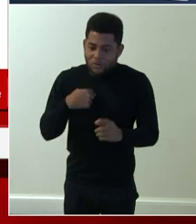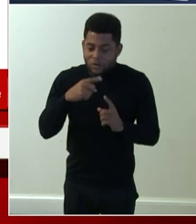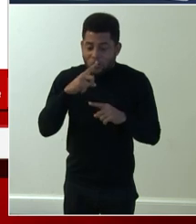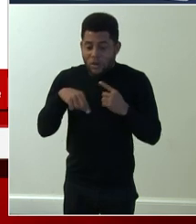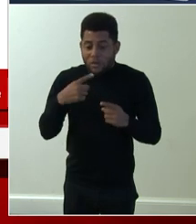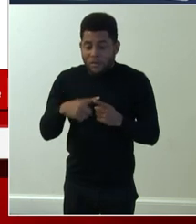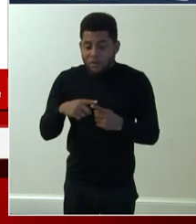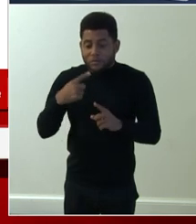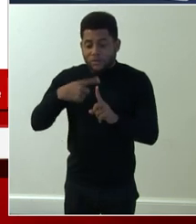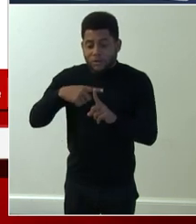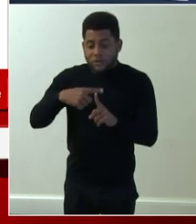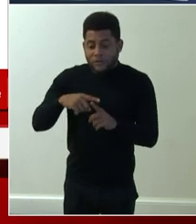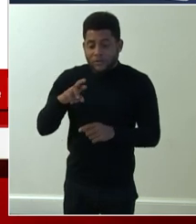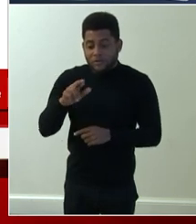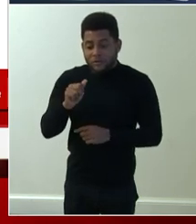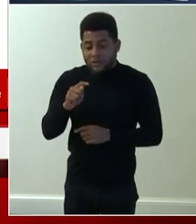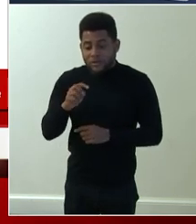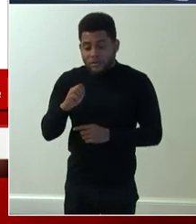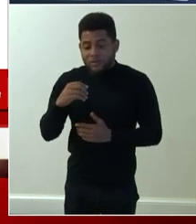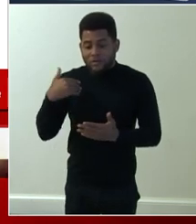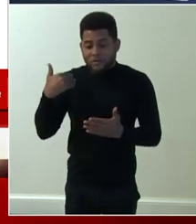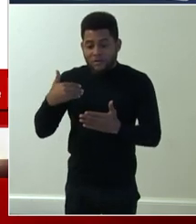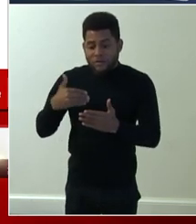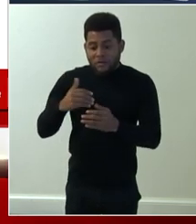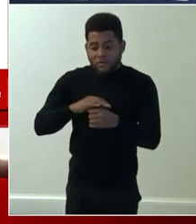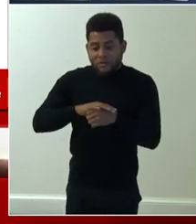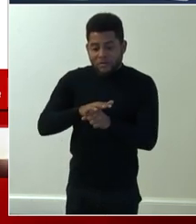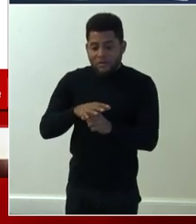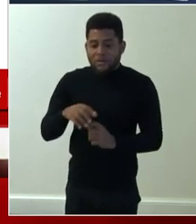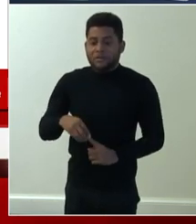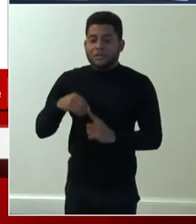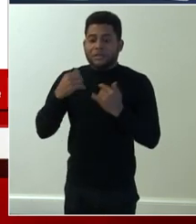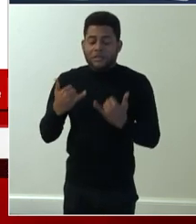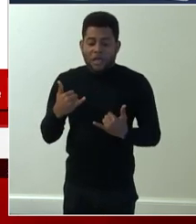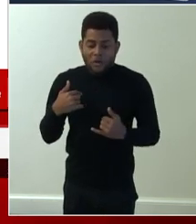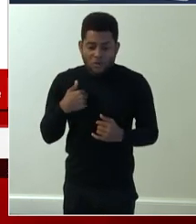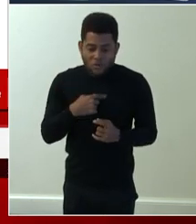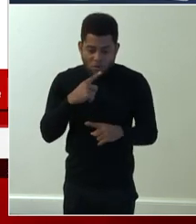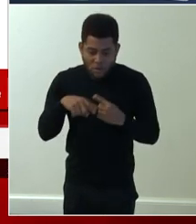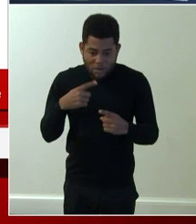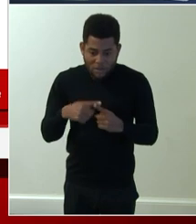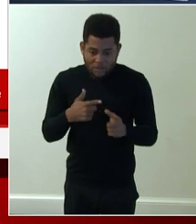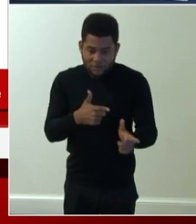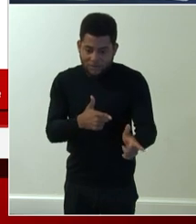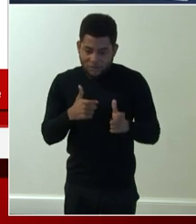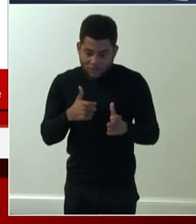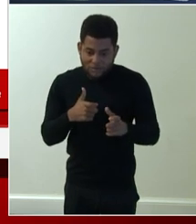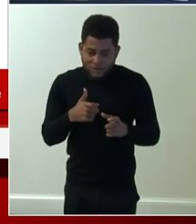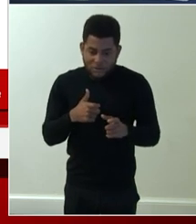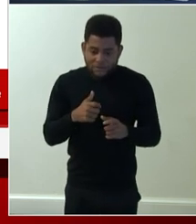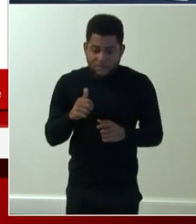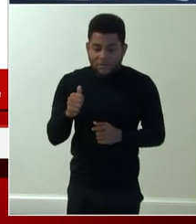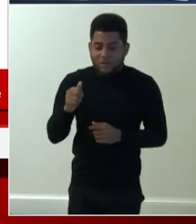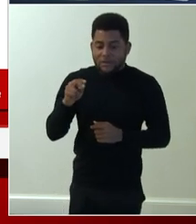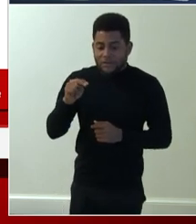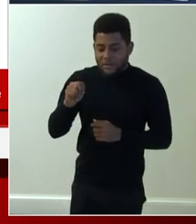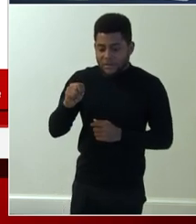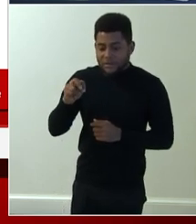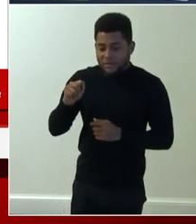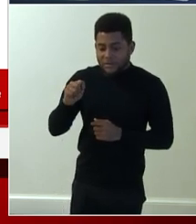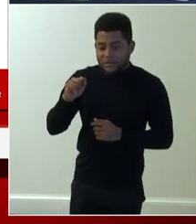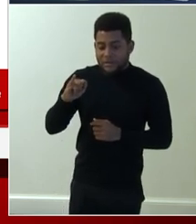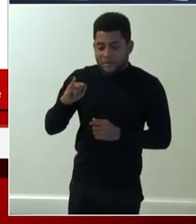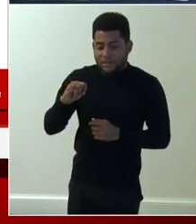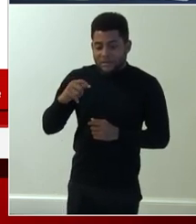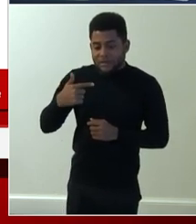positivity rate over the course of the pandemic, especially now as we're talking about rapid antigen test kits. And so we've called on the city